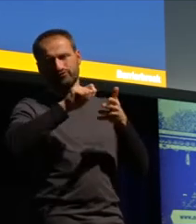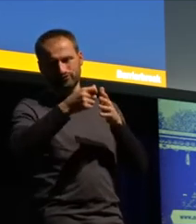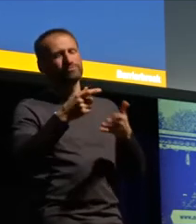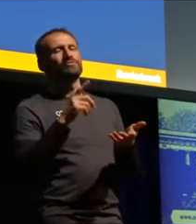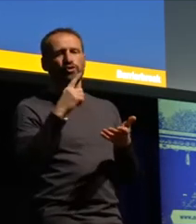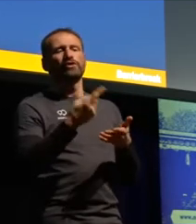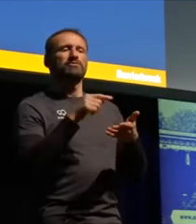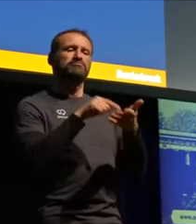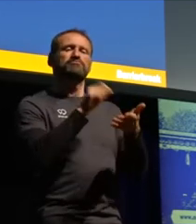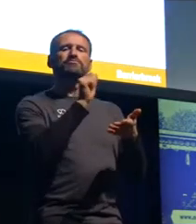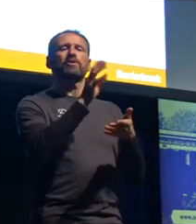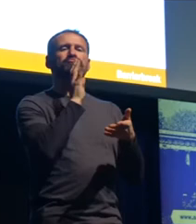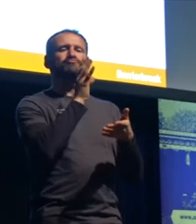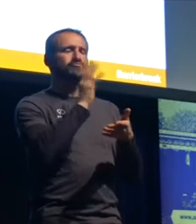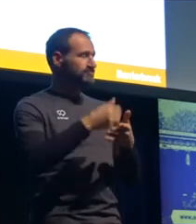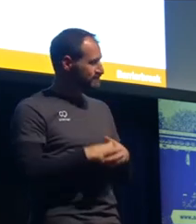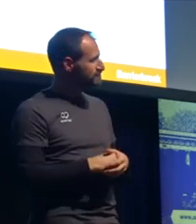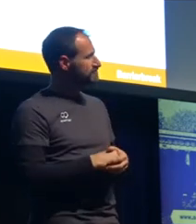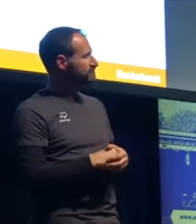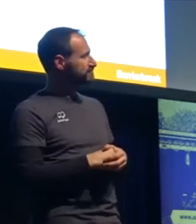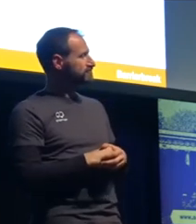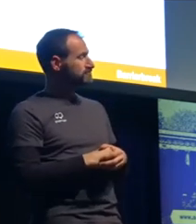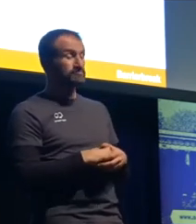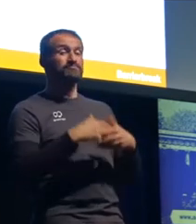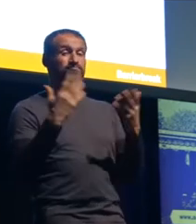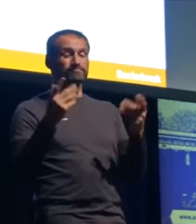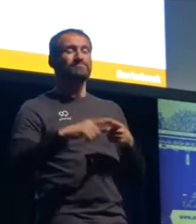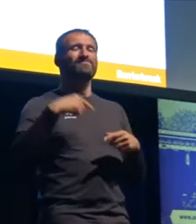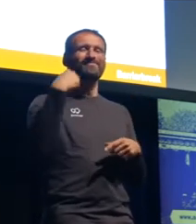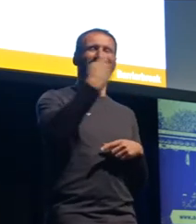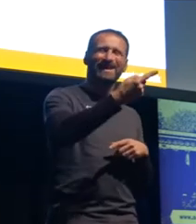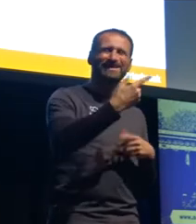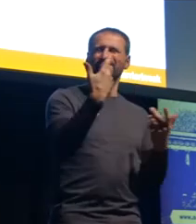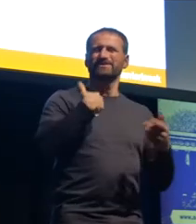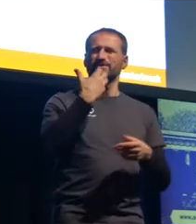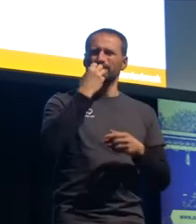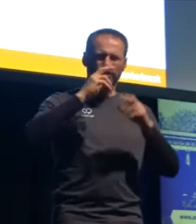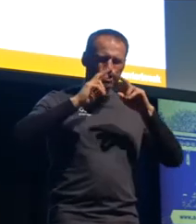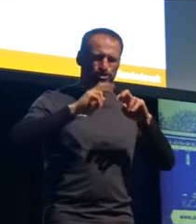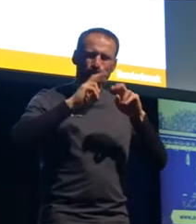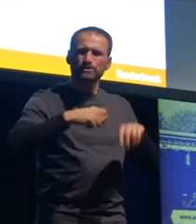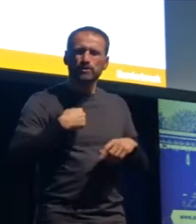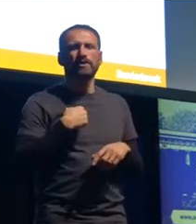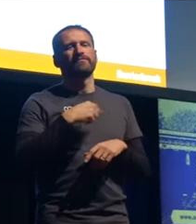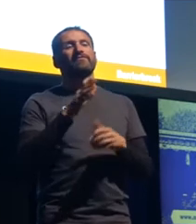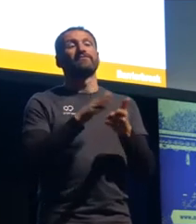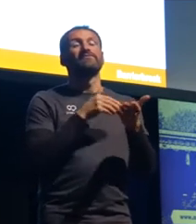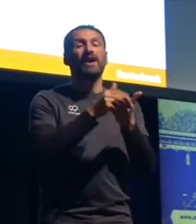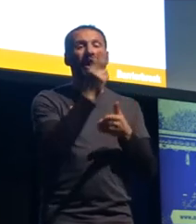synthesis.speak. So that's that. The next thing that I wanted to explore was color